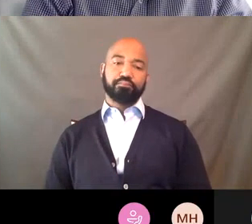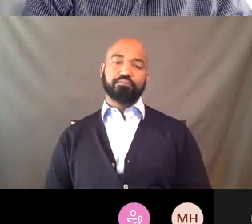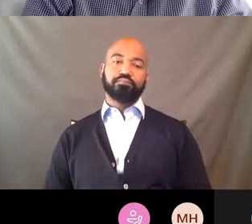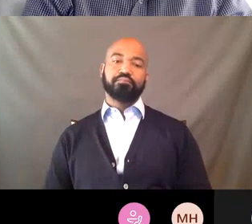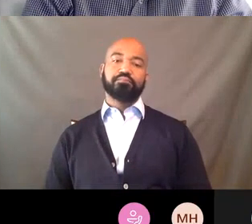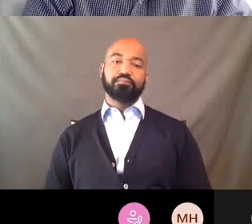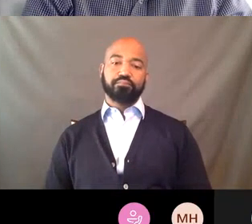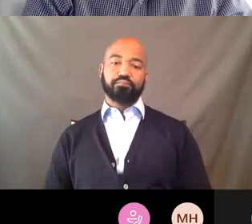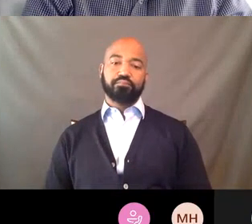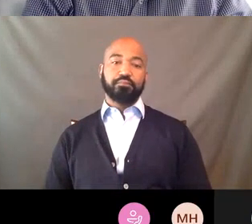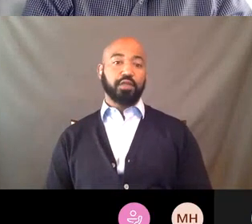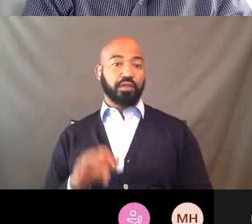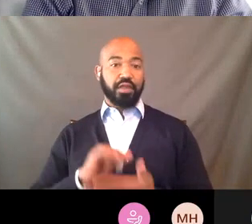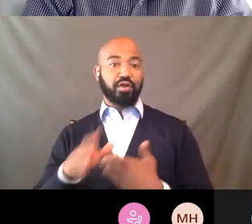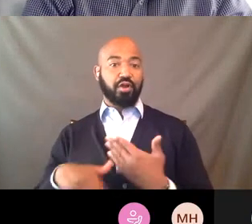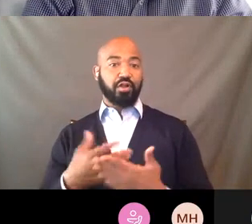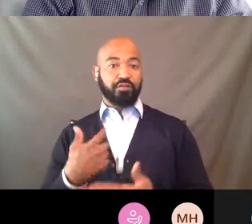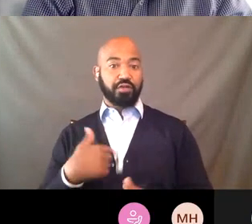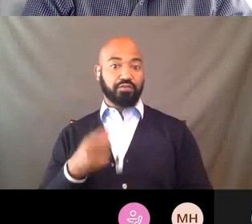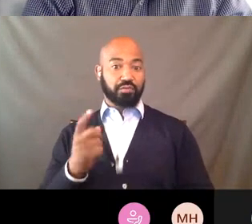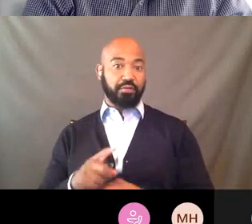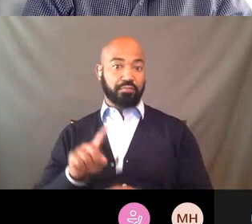I think that's all of us then, right?